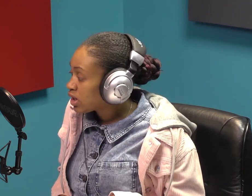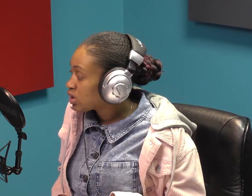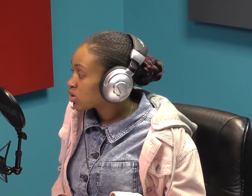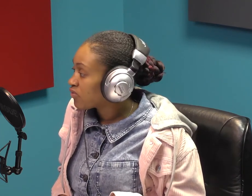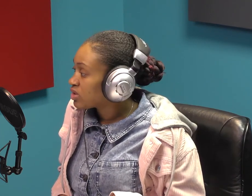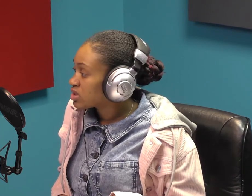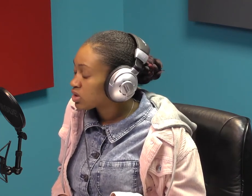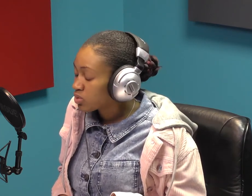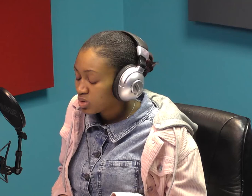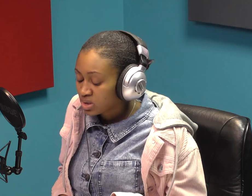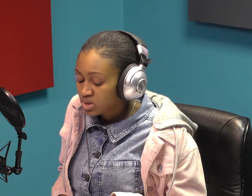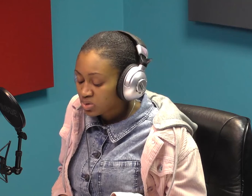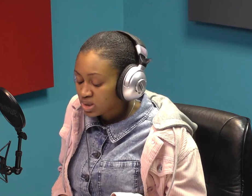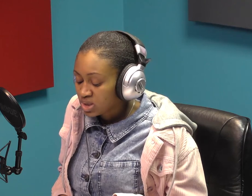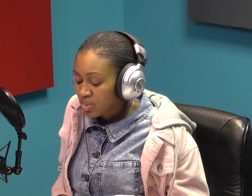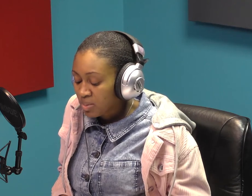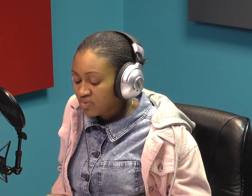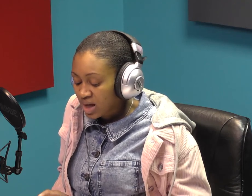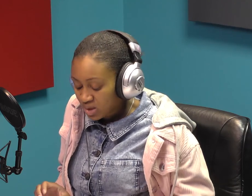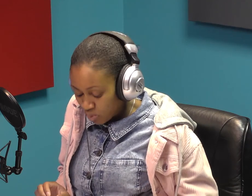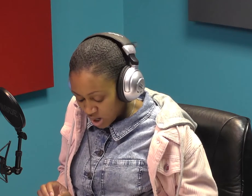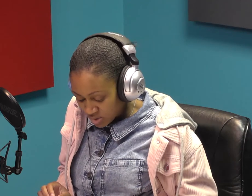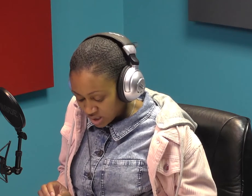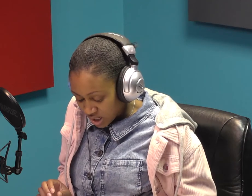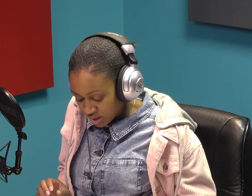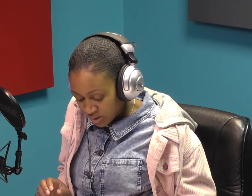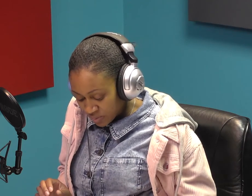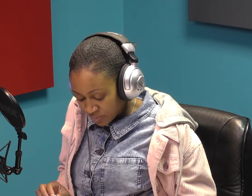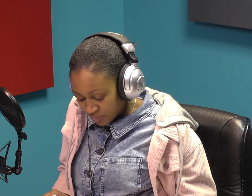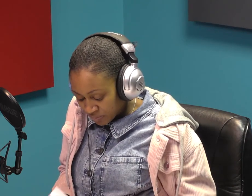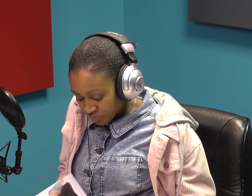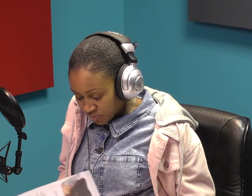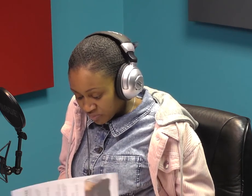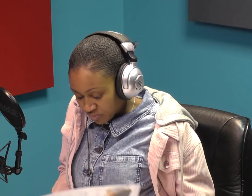in the Spring, you can visit Goodwill Easter Seals Miami Valley website.